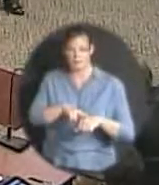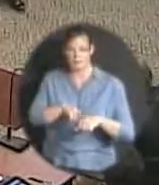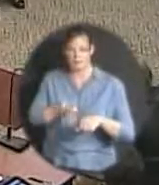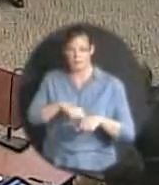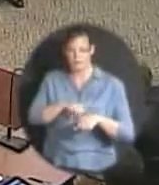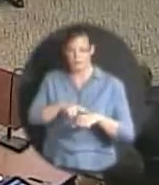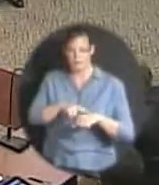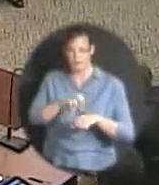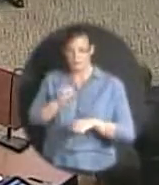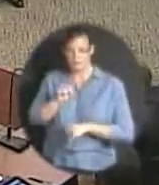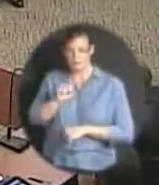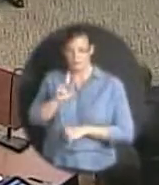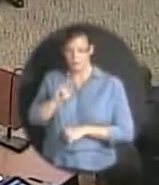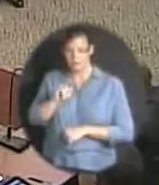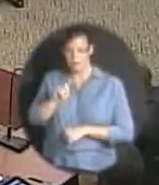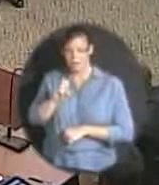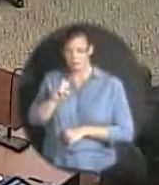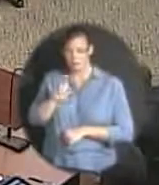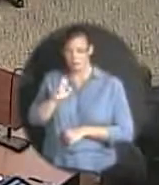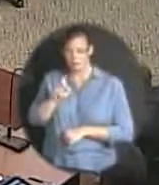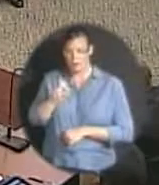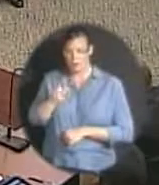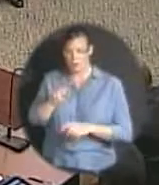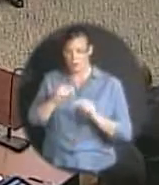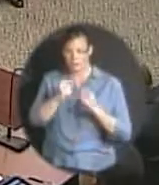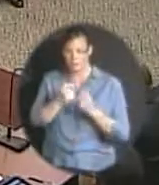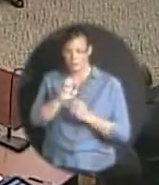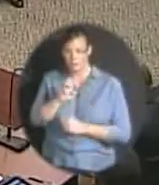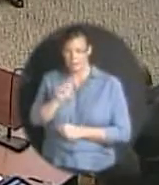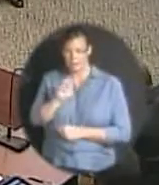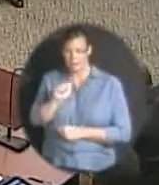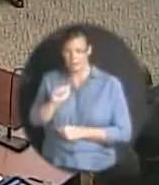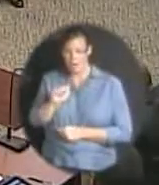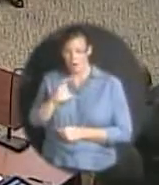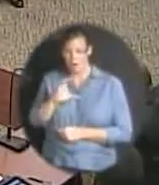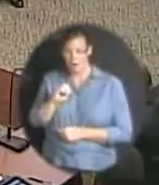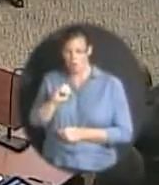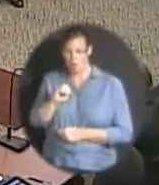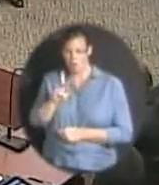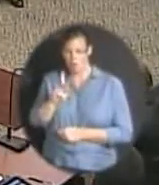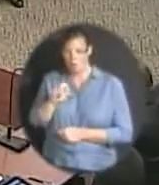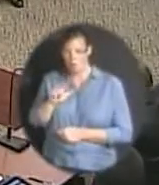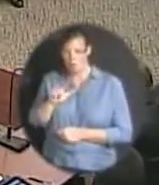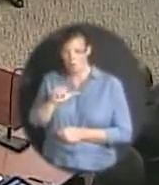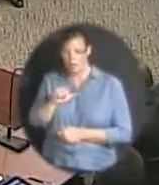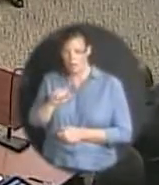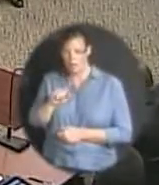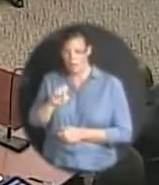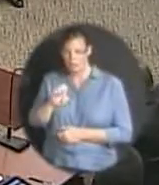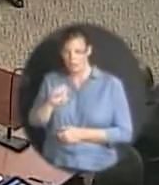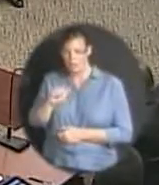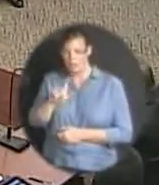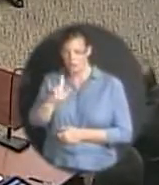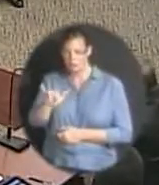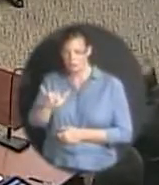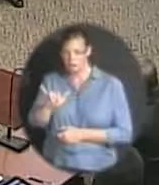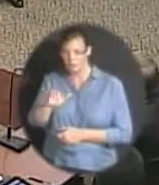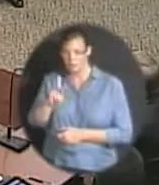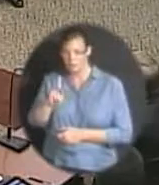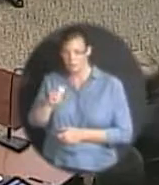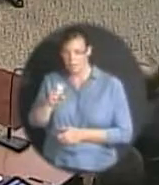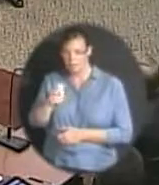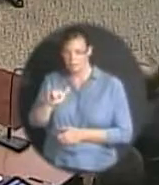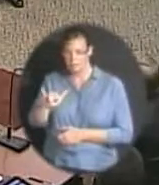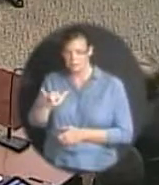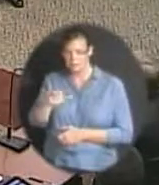National Skyscraper Challenge team of Emma Cole, and raise your hand when I say your name, Gage Compton, Ashley Foster, Casey Gum,